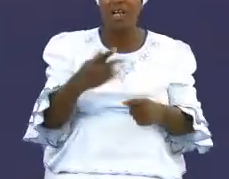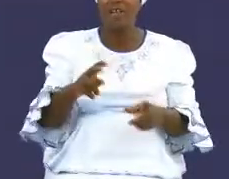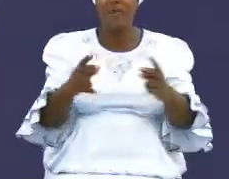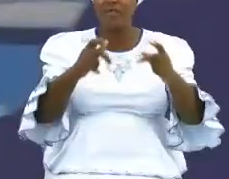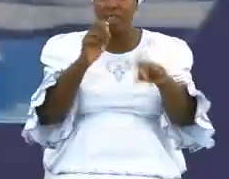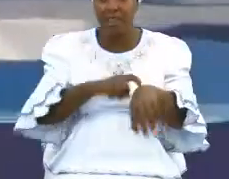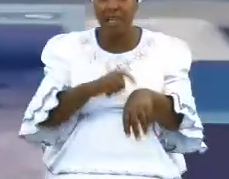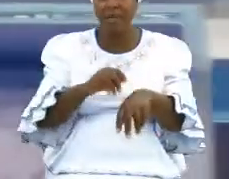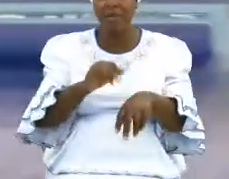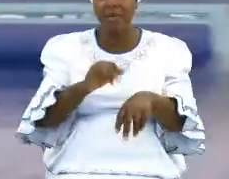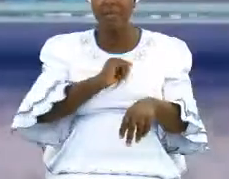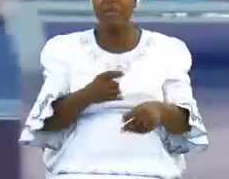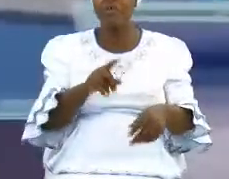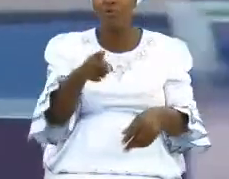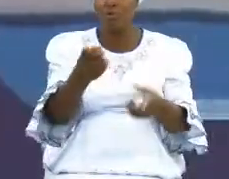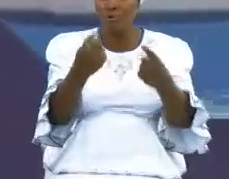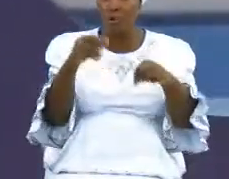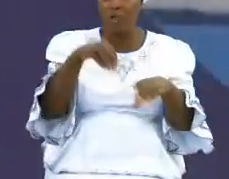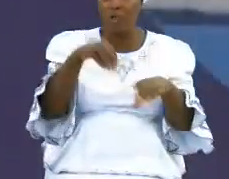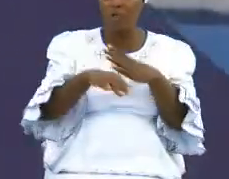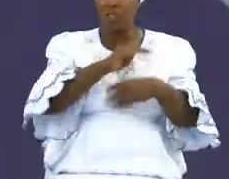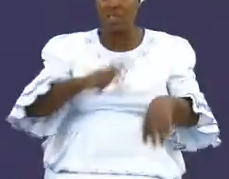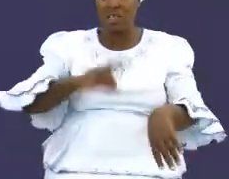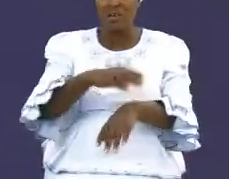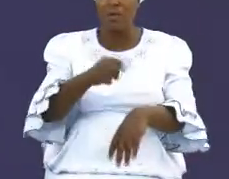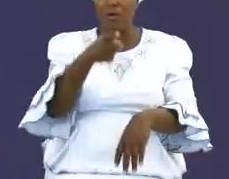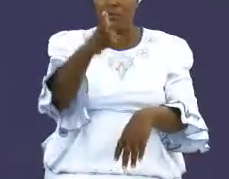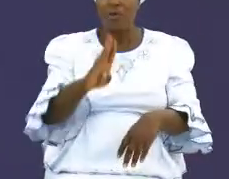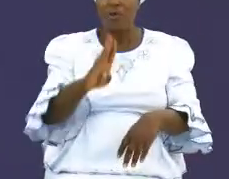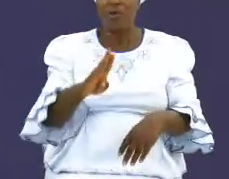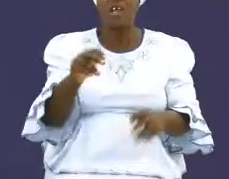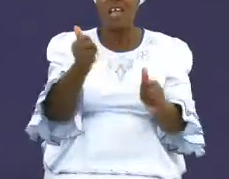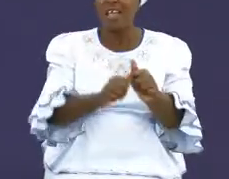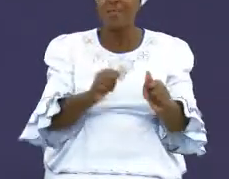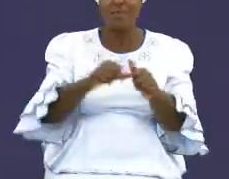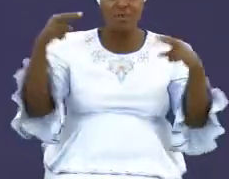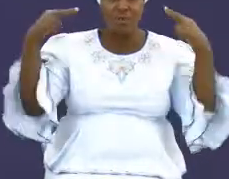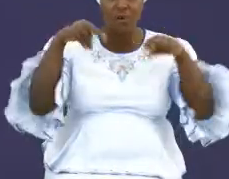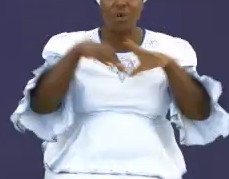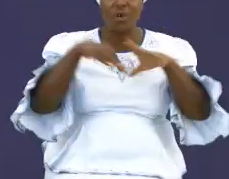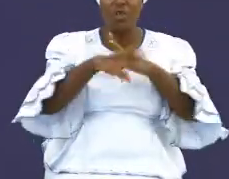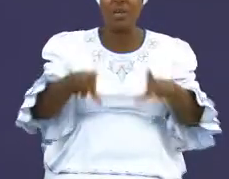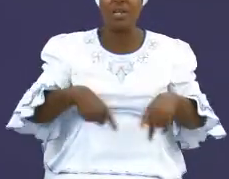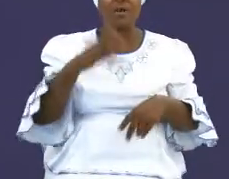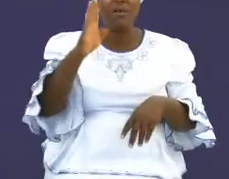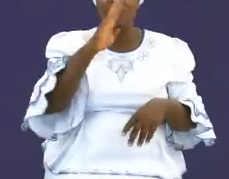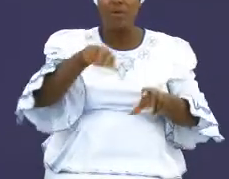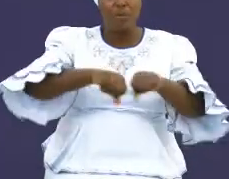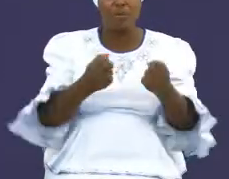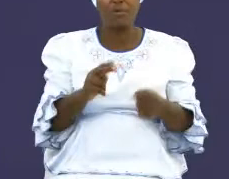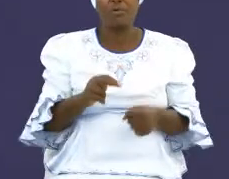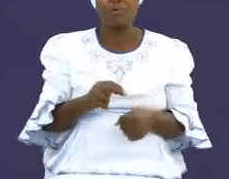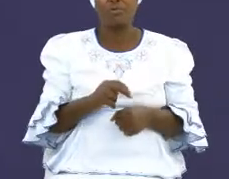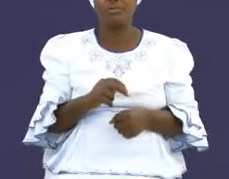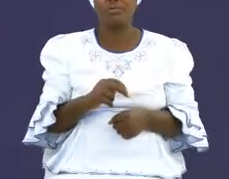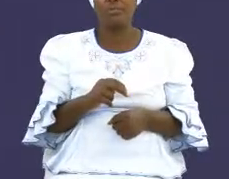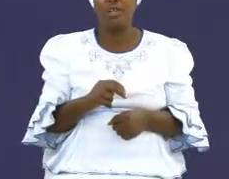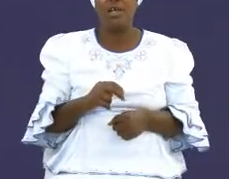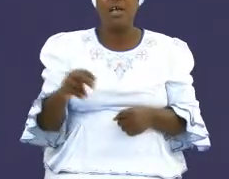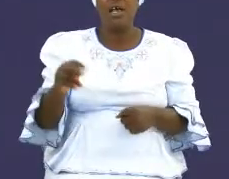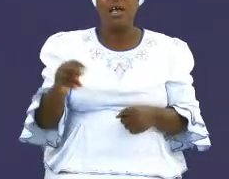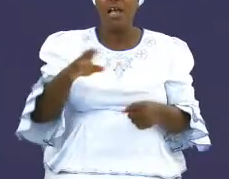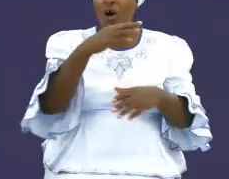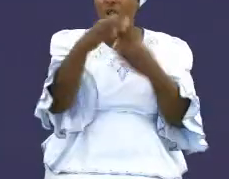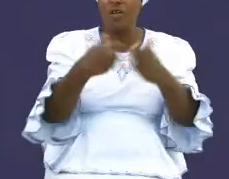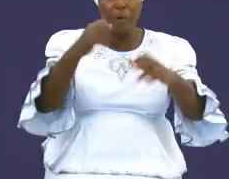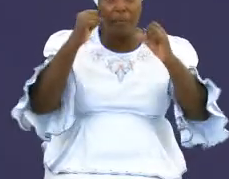come into the kingdom of God, every yoke in your life will be broken. All the powers of